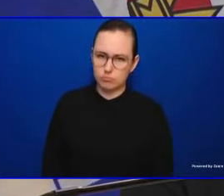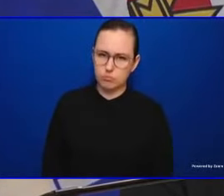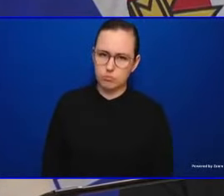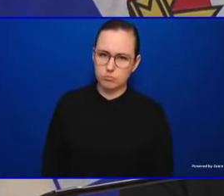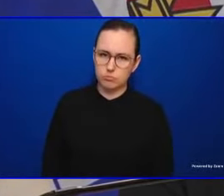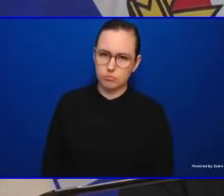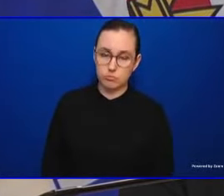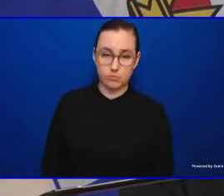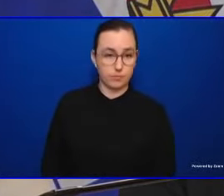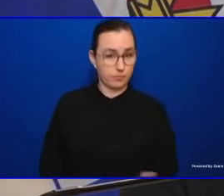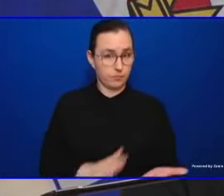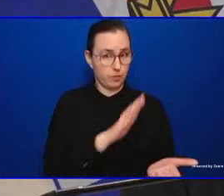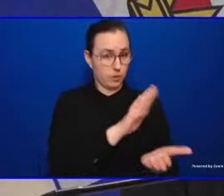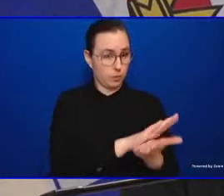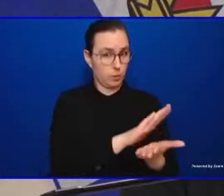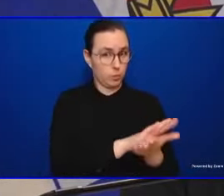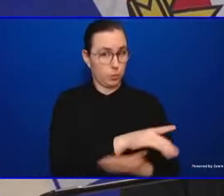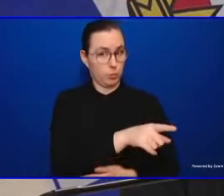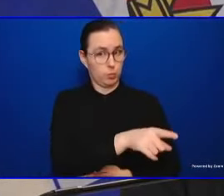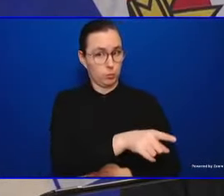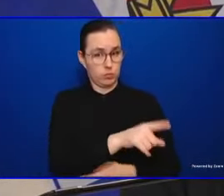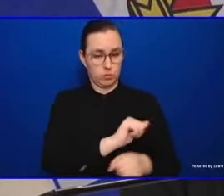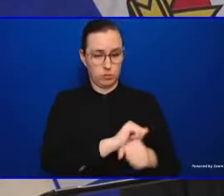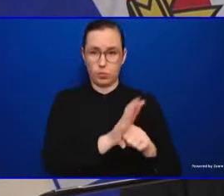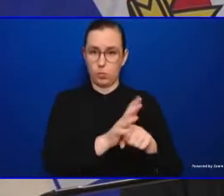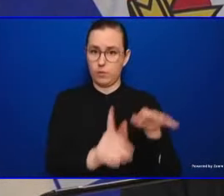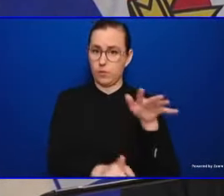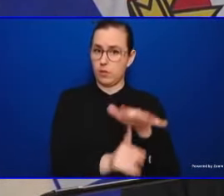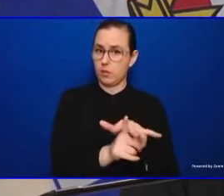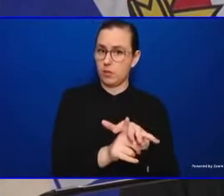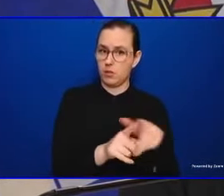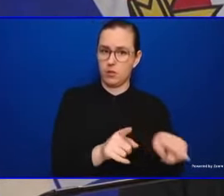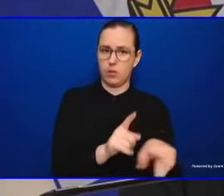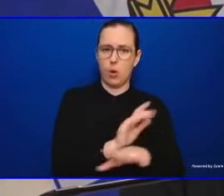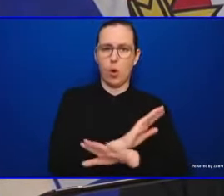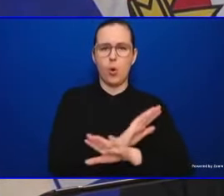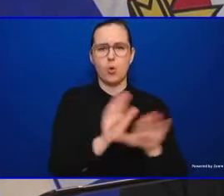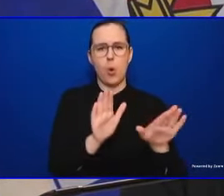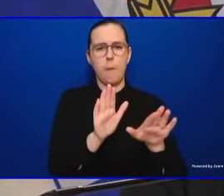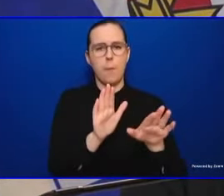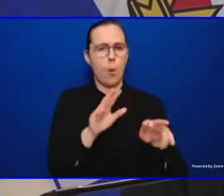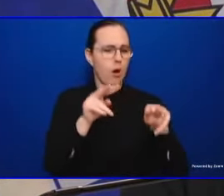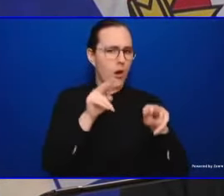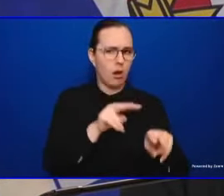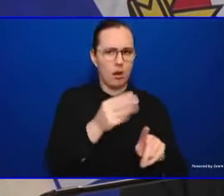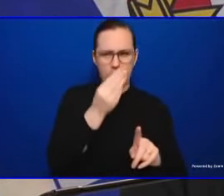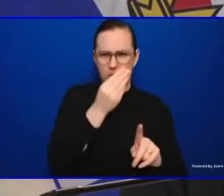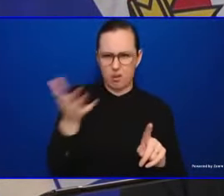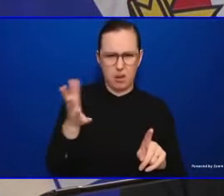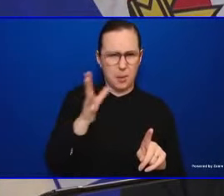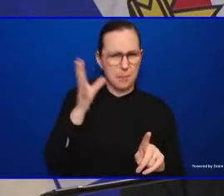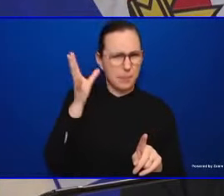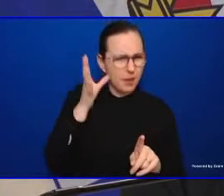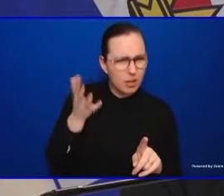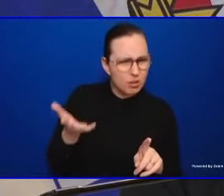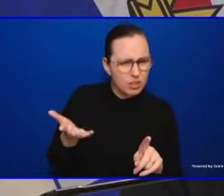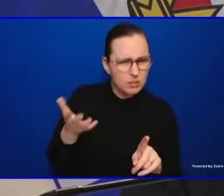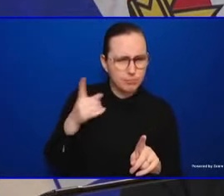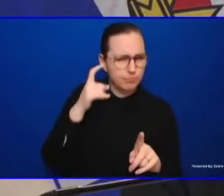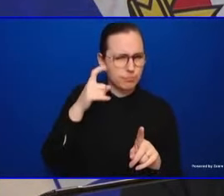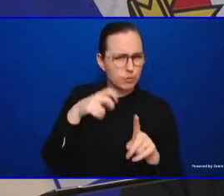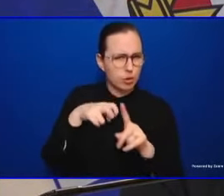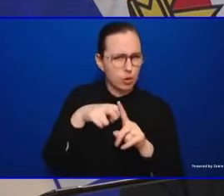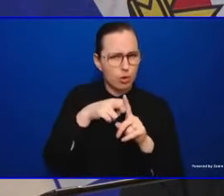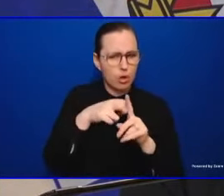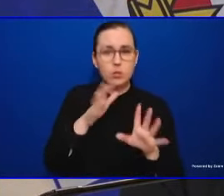school will contact public health. How will parents know if their child has been exposed to a sick child, and how will parents